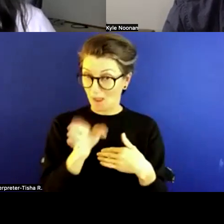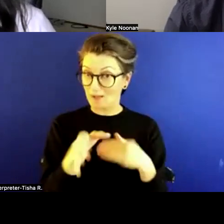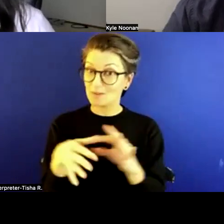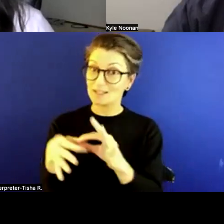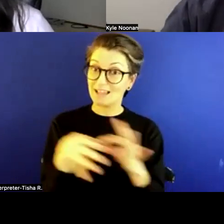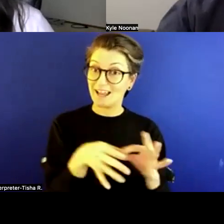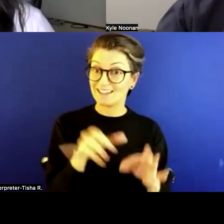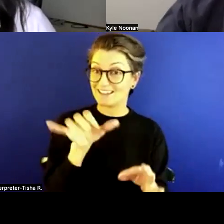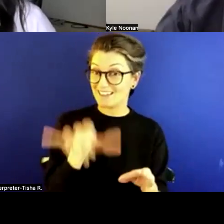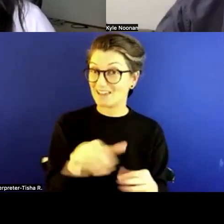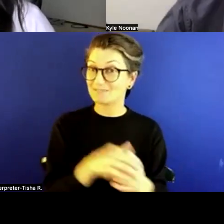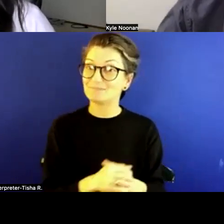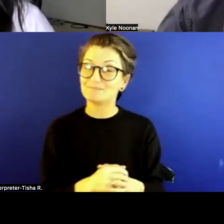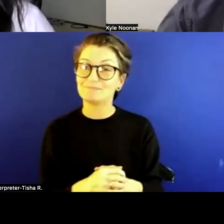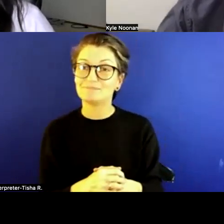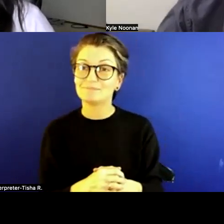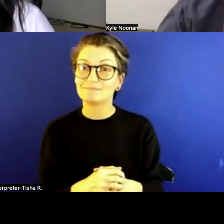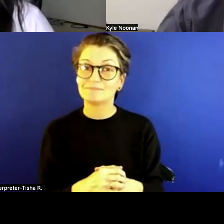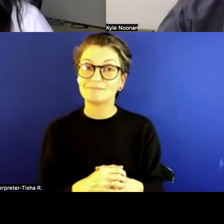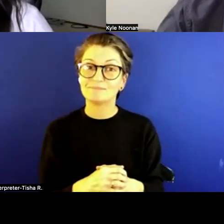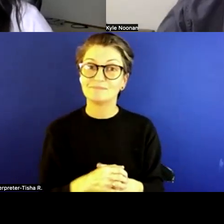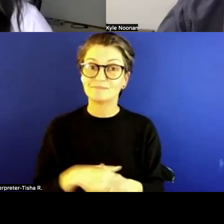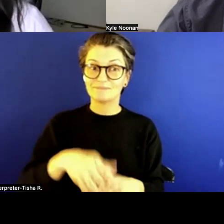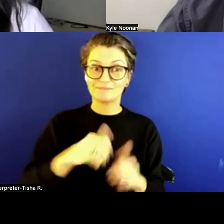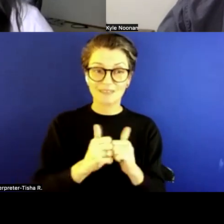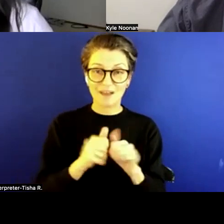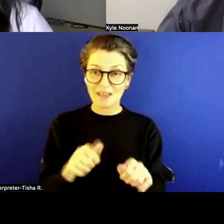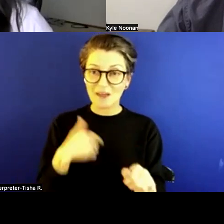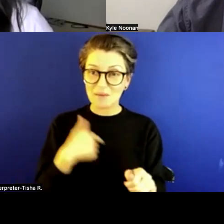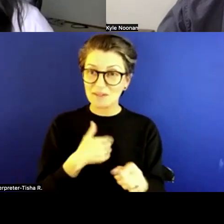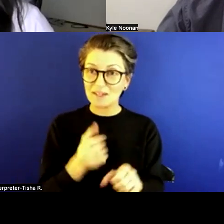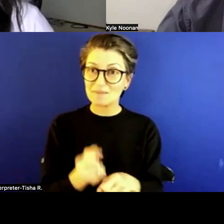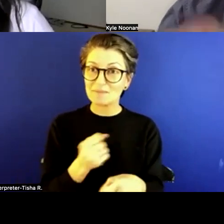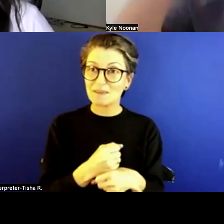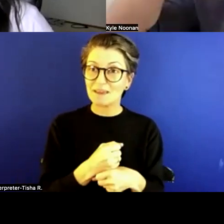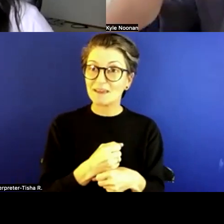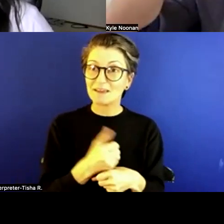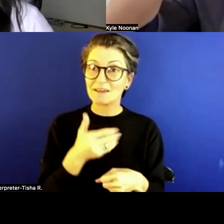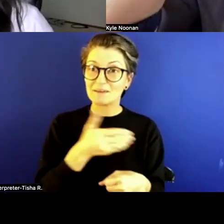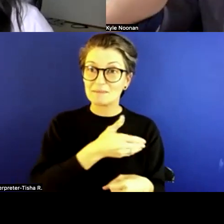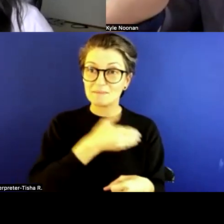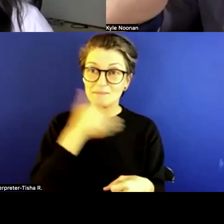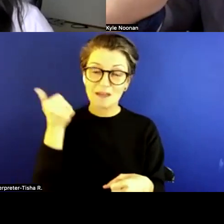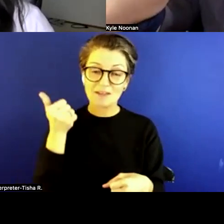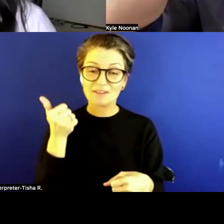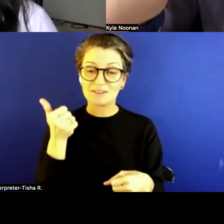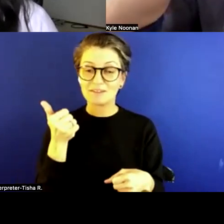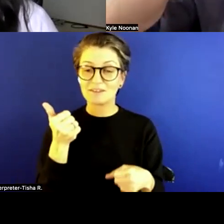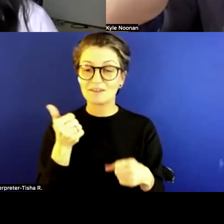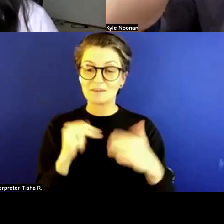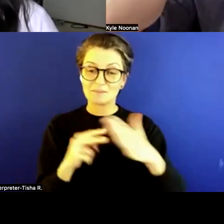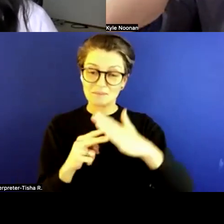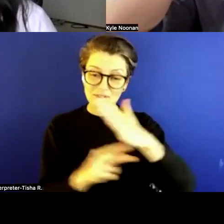that, ironically enough. How can we create better bridges between the disability community and the disabled